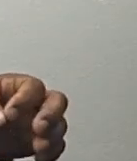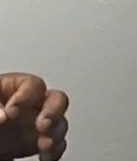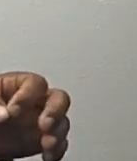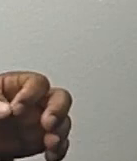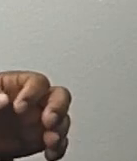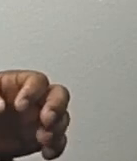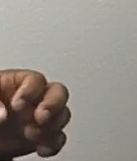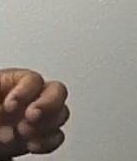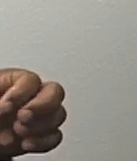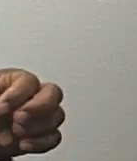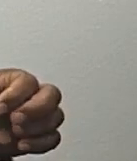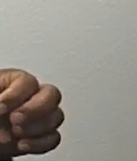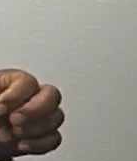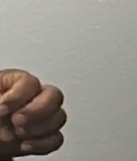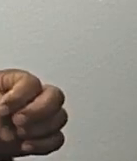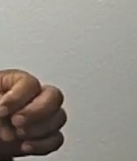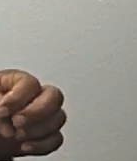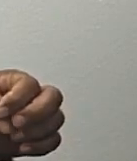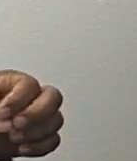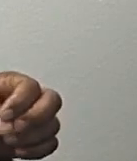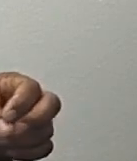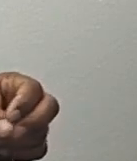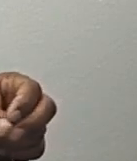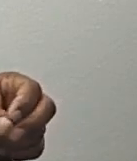Your people, God, now and forevermore. Amen.